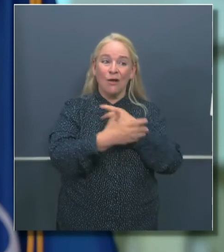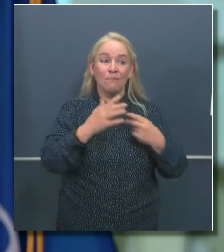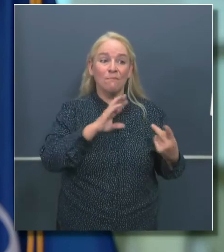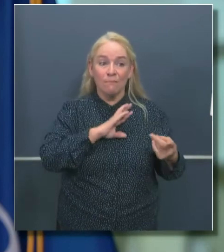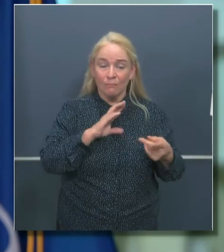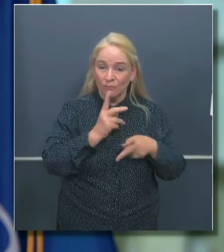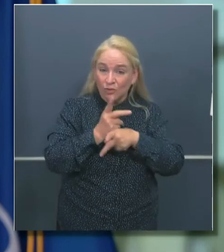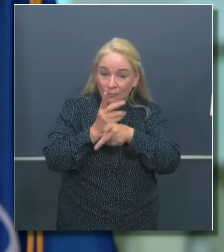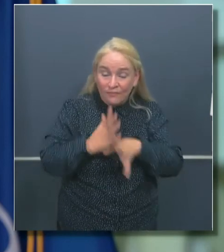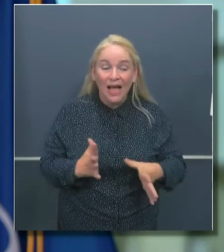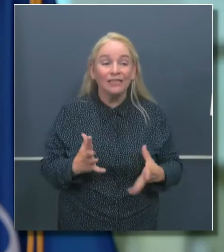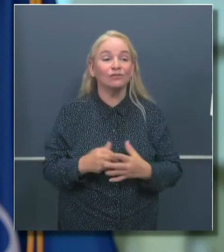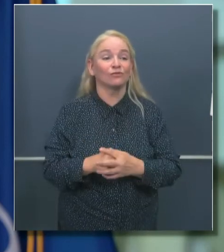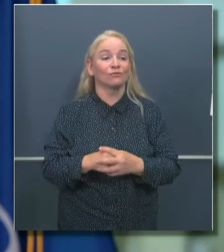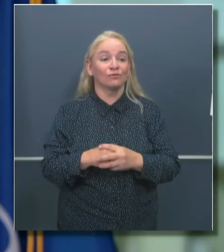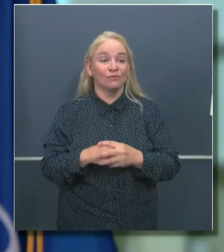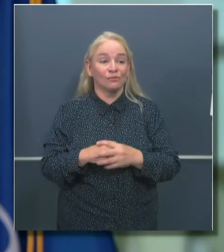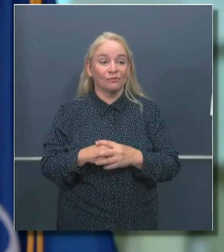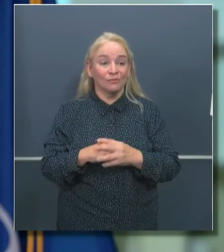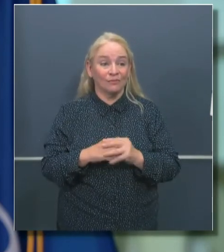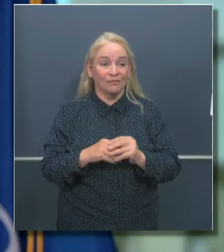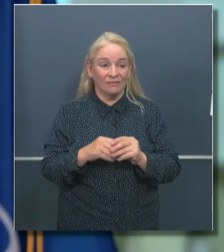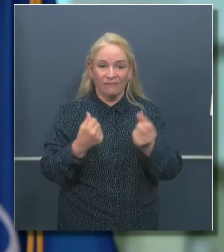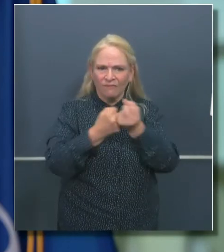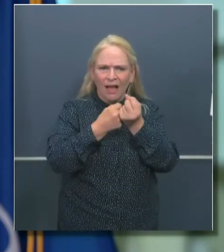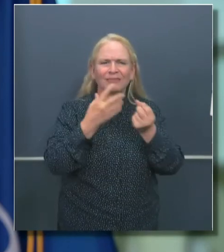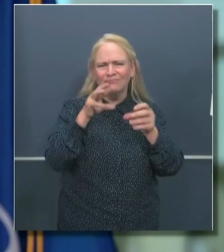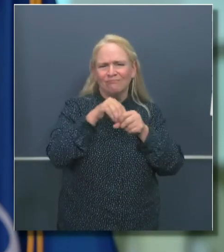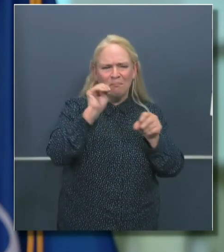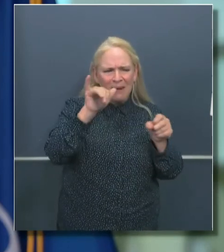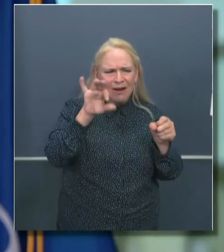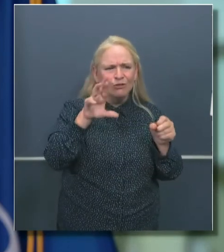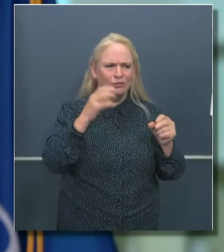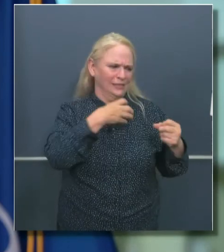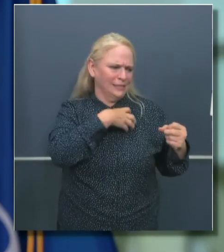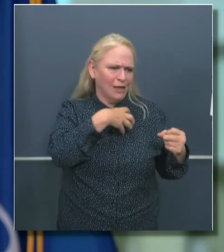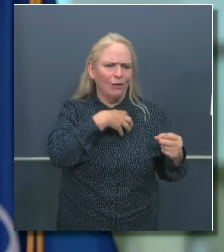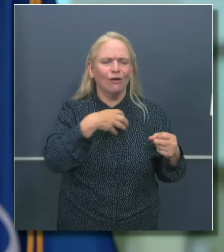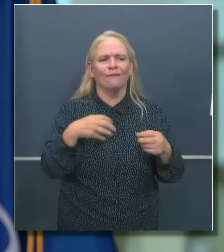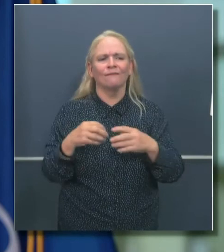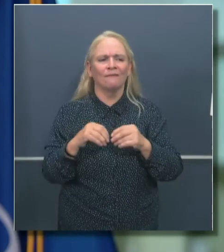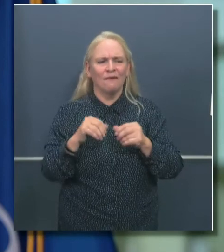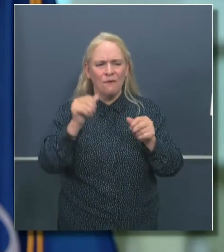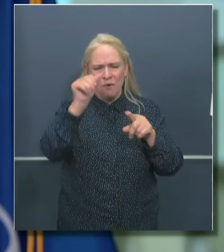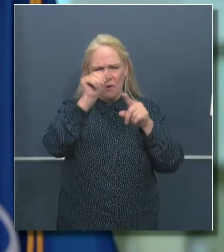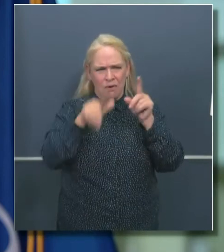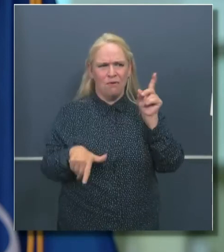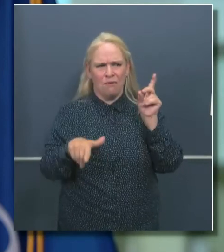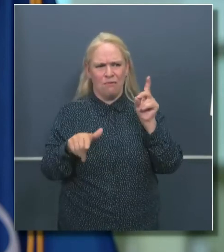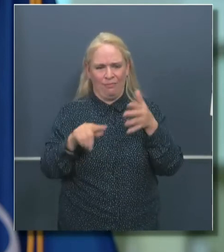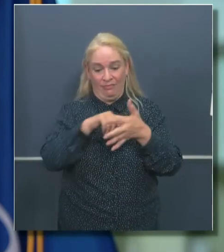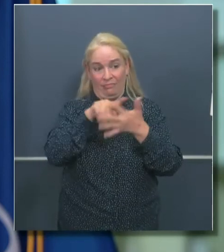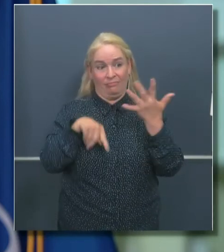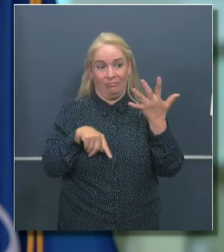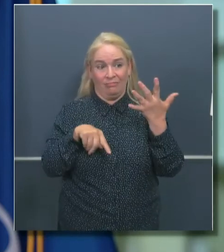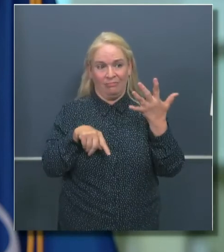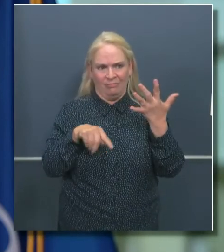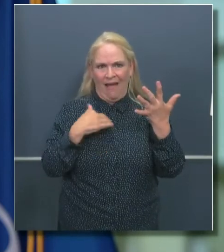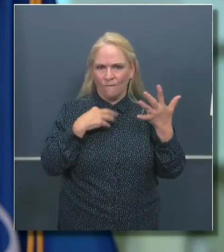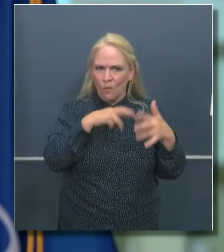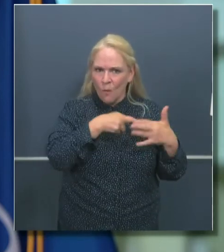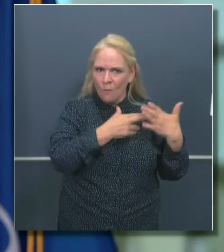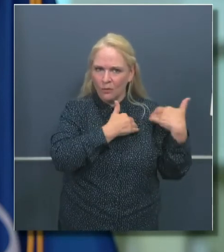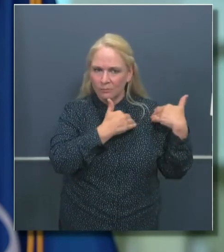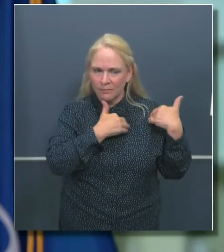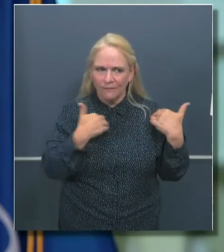supervisors fund primarily the county sheriffs. All of these jurisdictions have a role and responsibility to